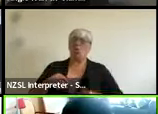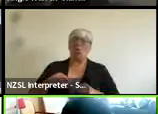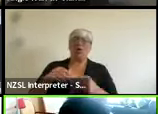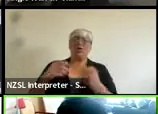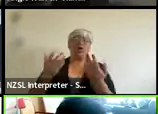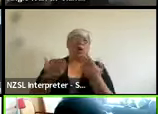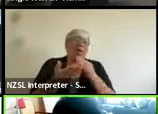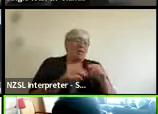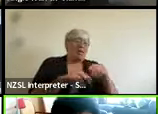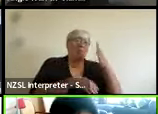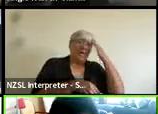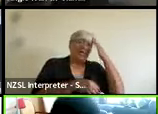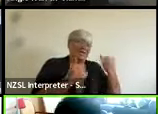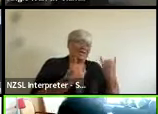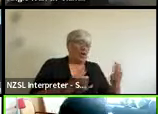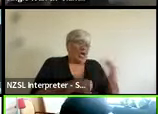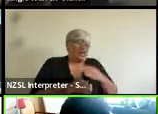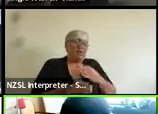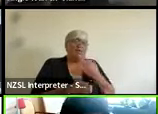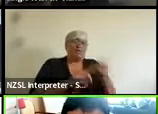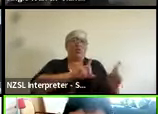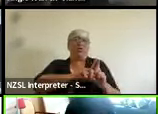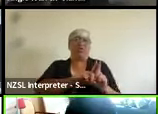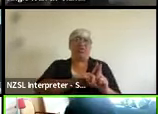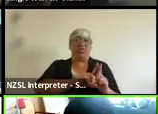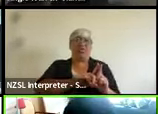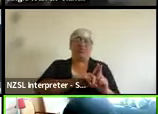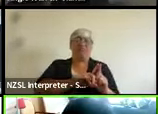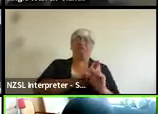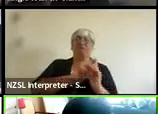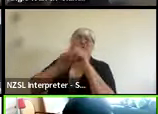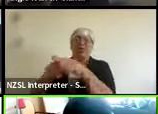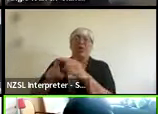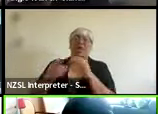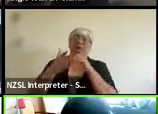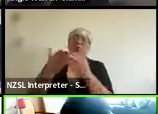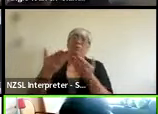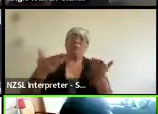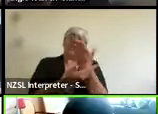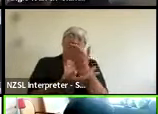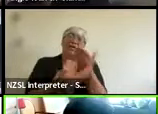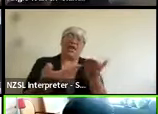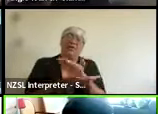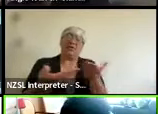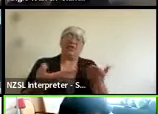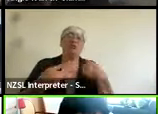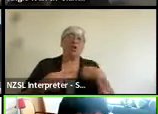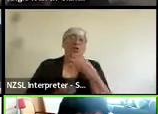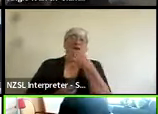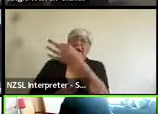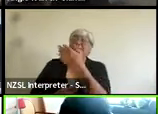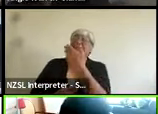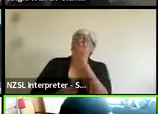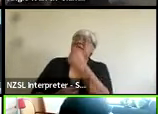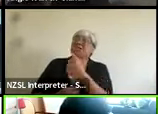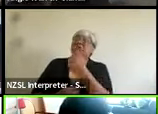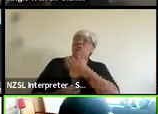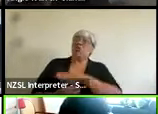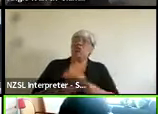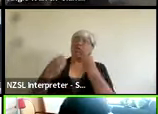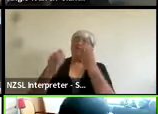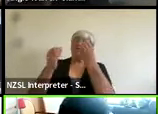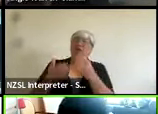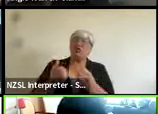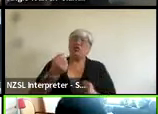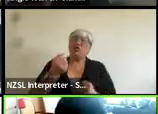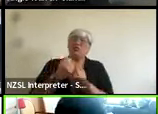her in person to support her in mediation. We requested financial support of under